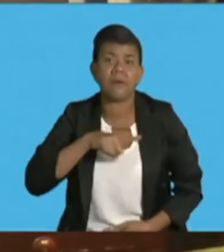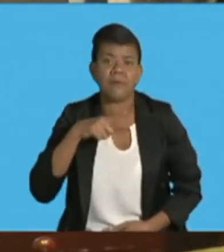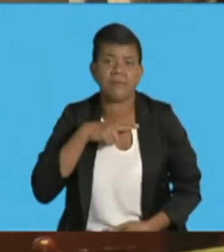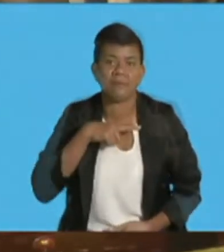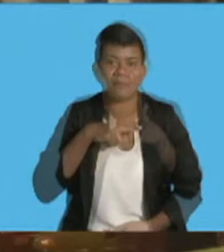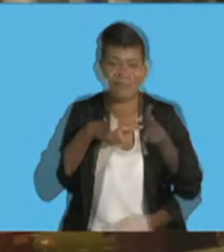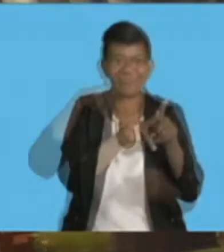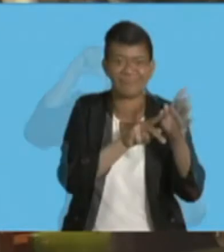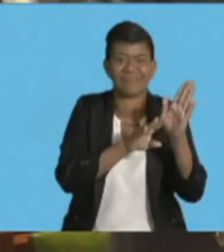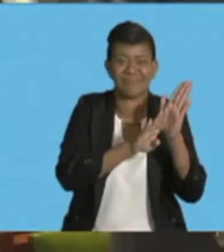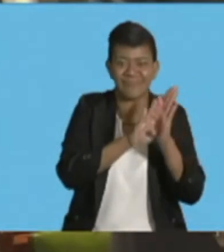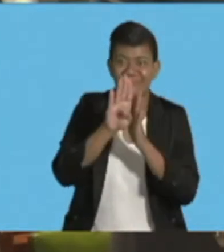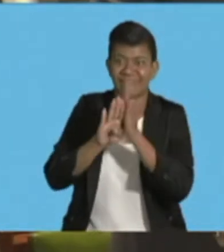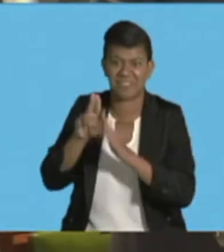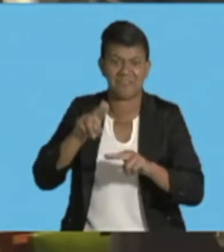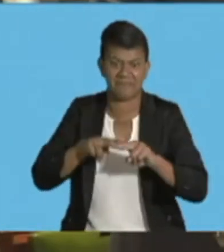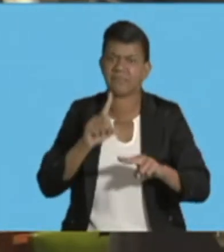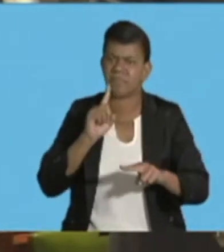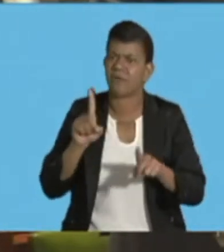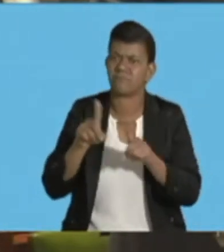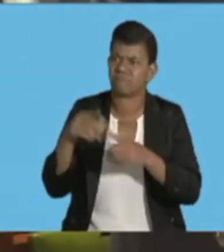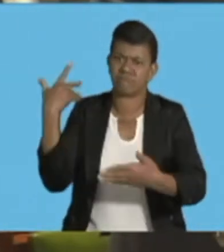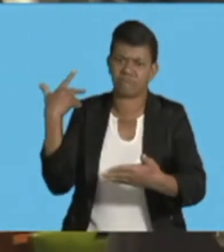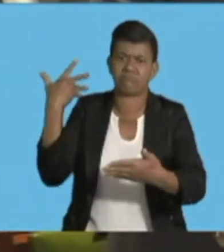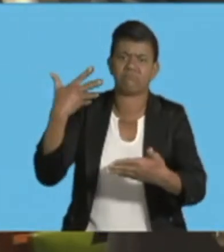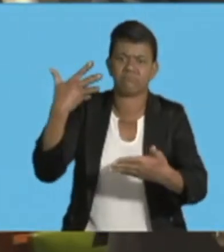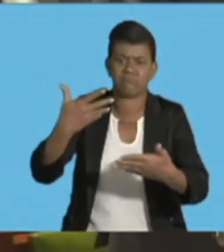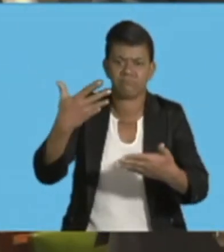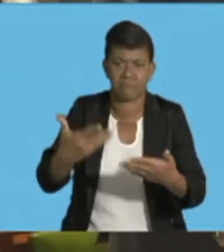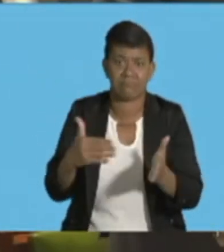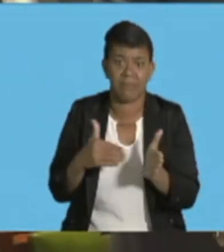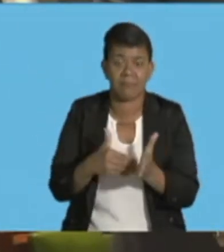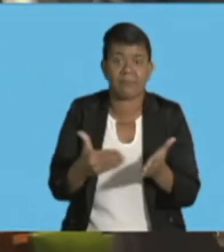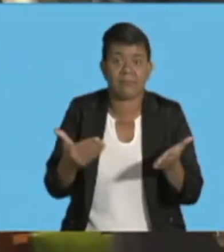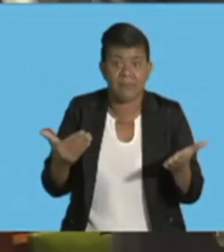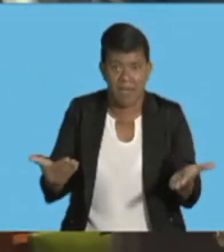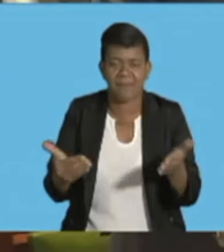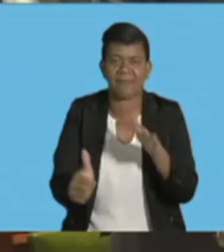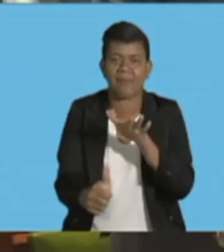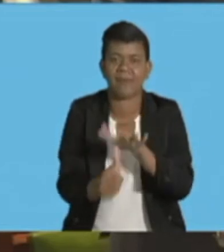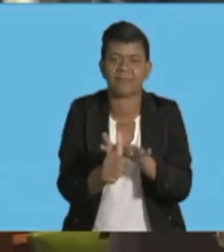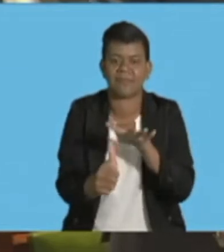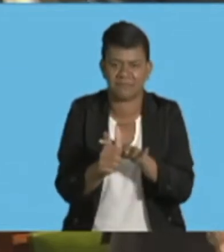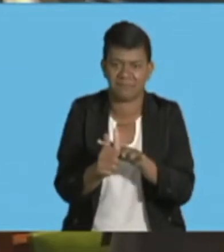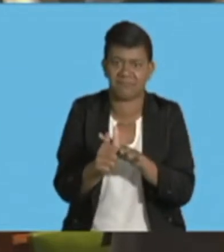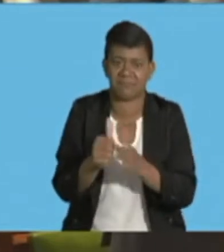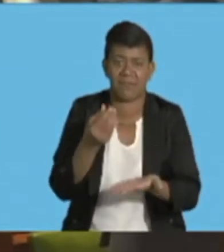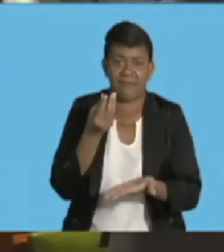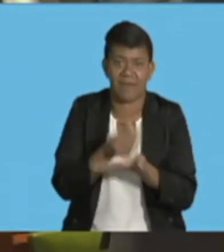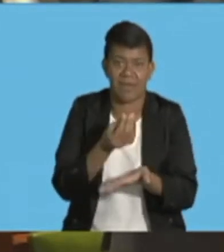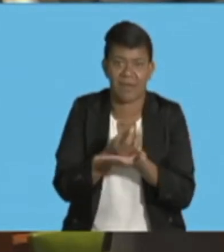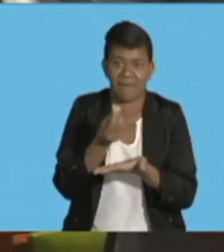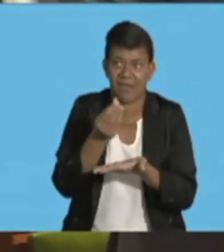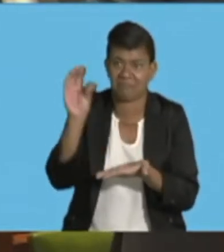Islands Economies Exception. We've finally been able to get access to IDA funds, which essentially means, Mr. Speaker, sir, that even